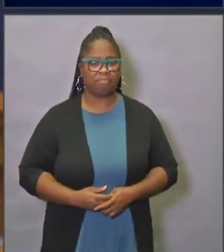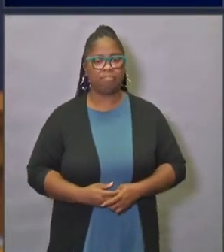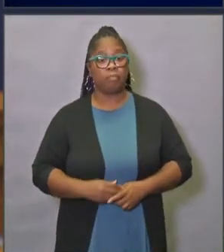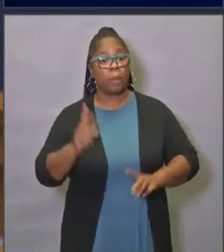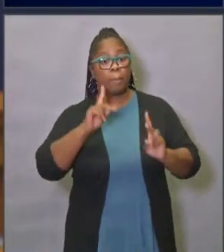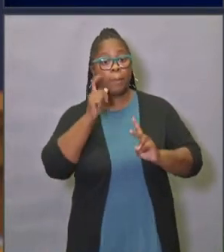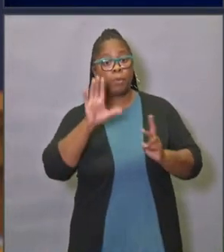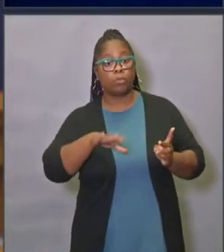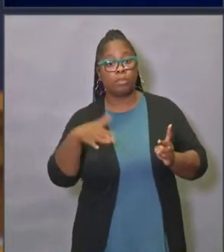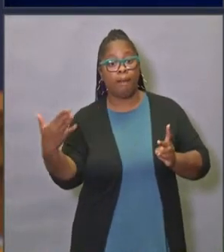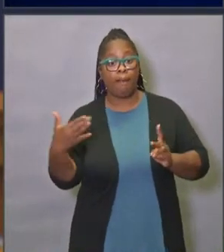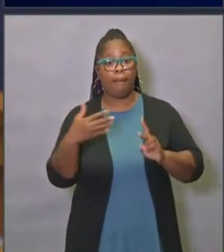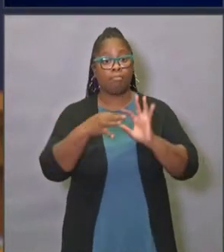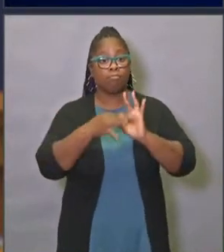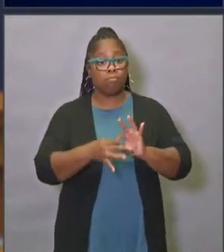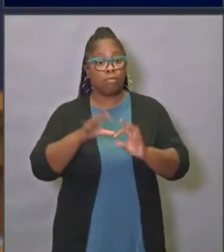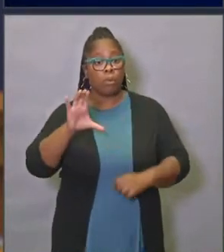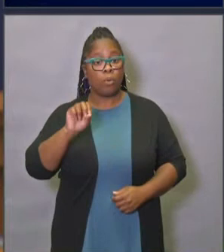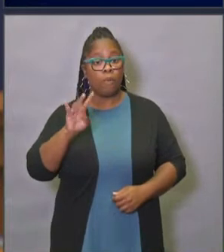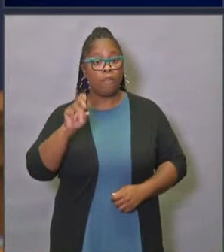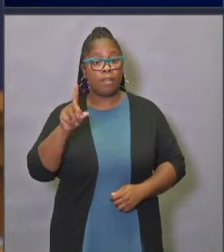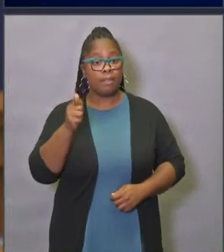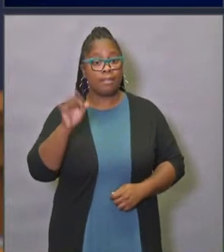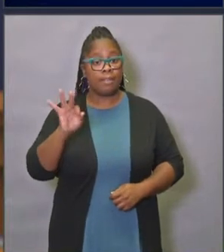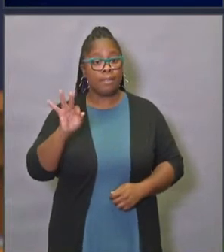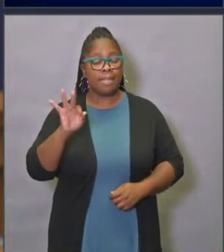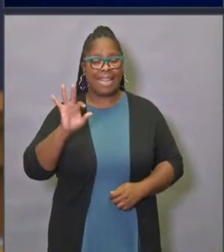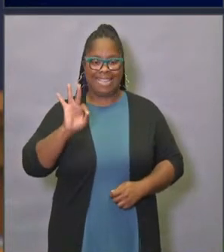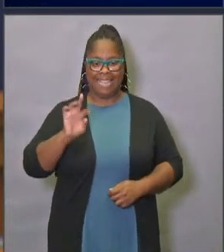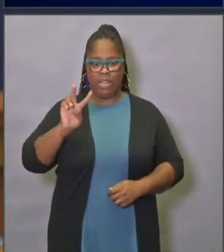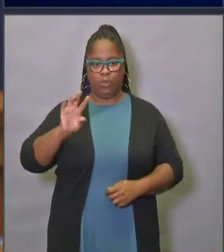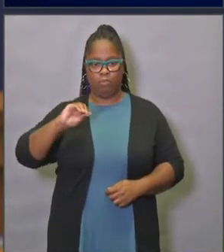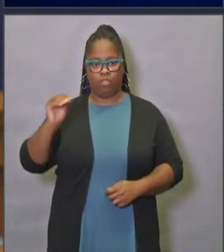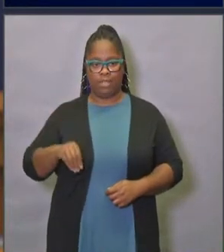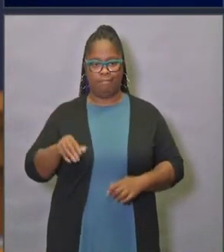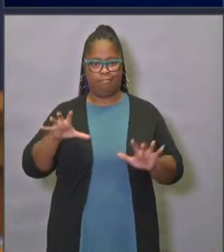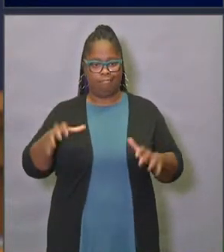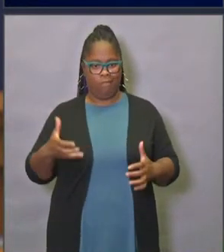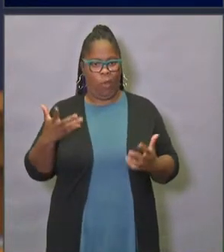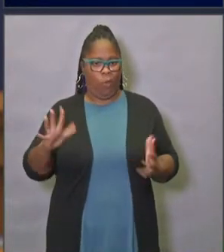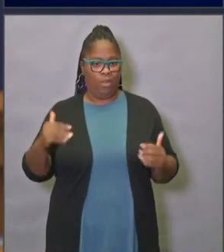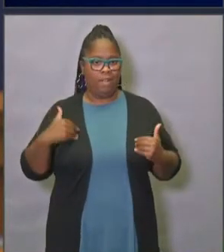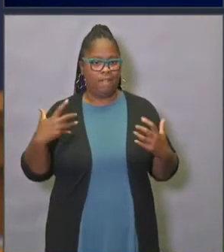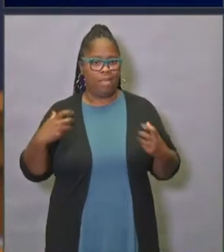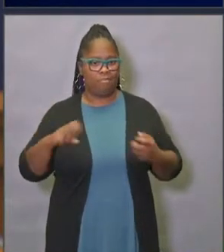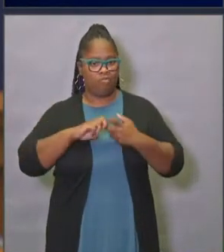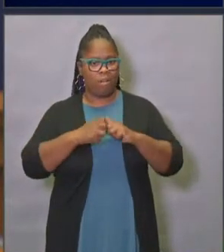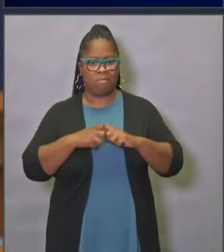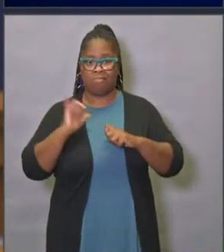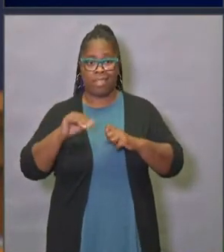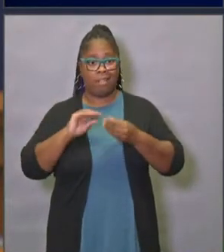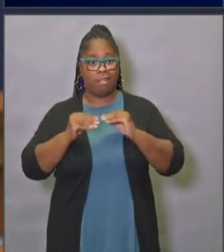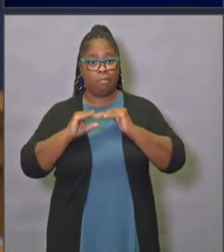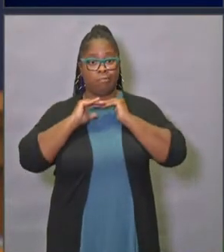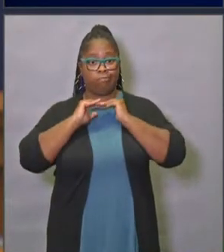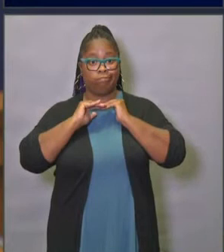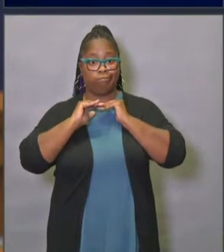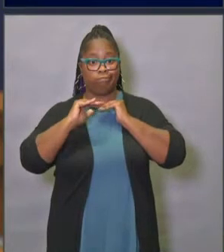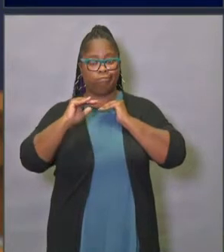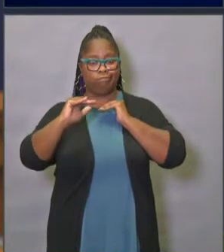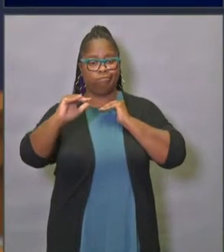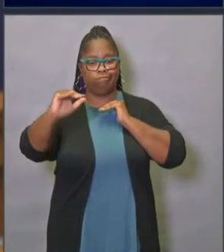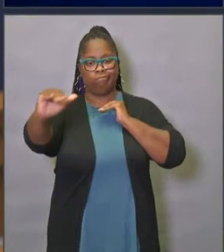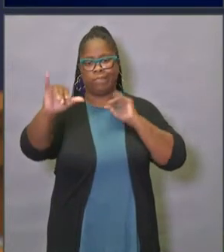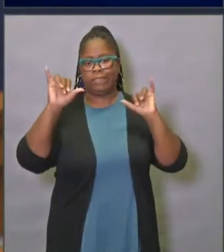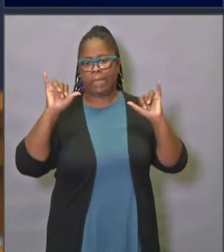92% of the people who passed away from COVID-19 had underlying health conditions. This number has remained consistent across the